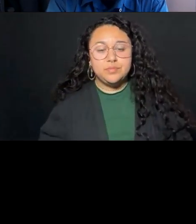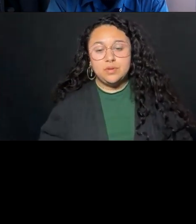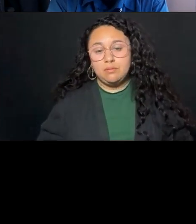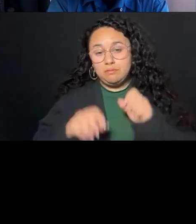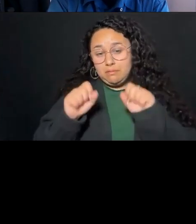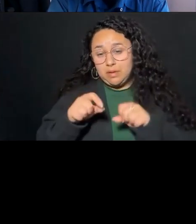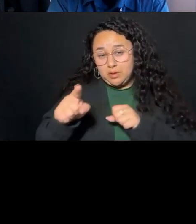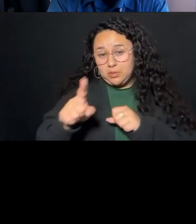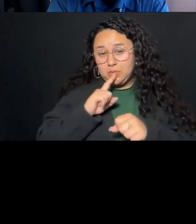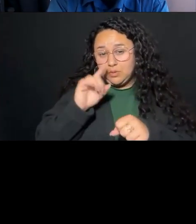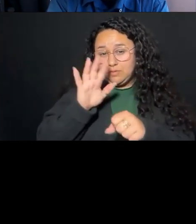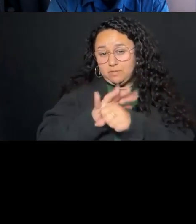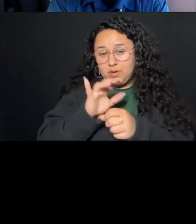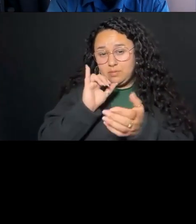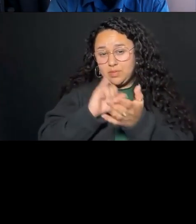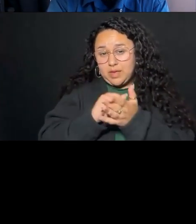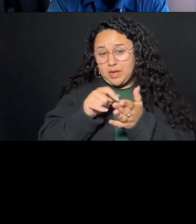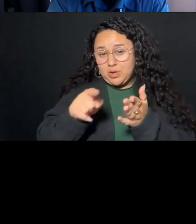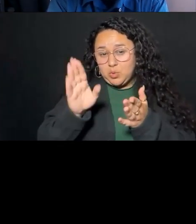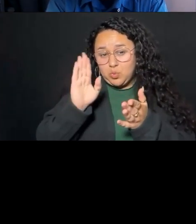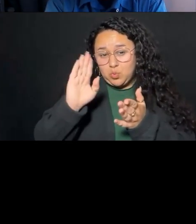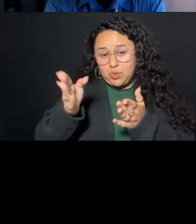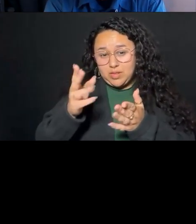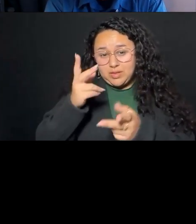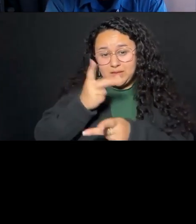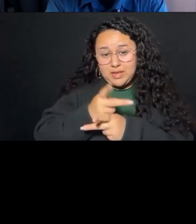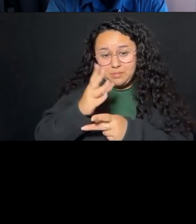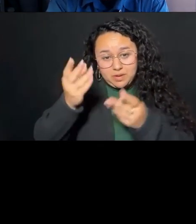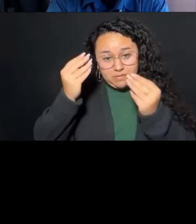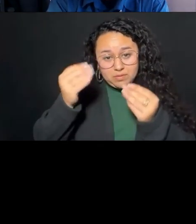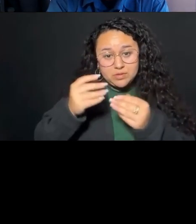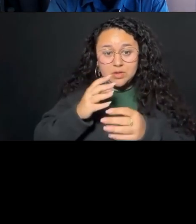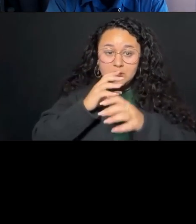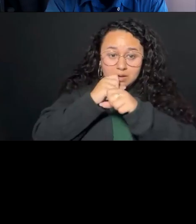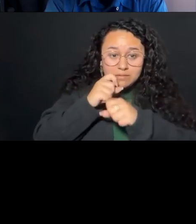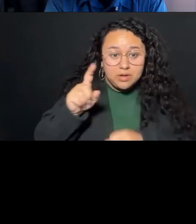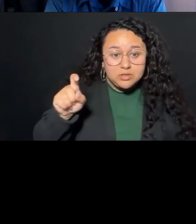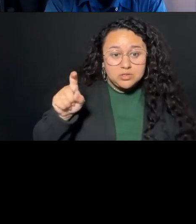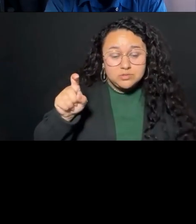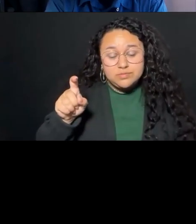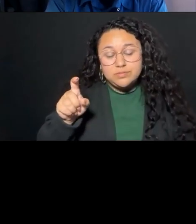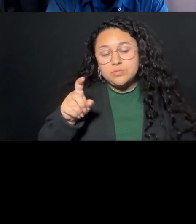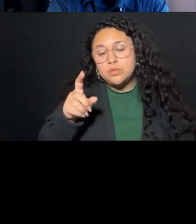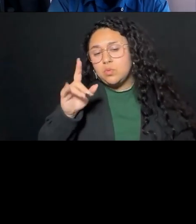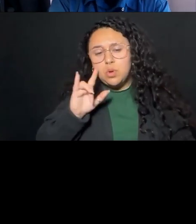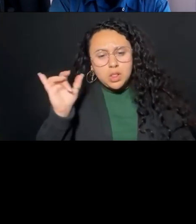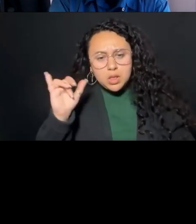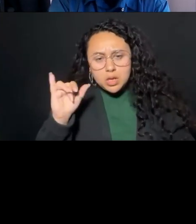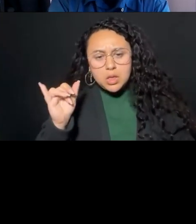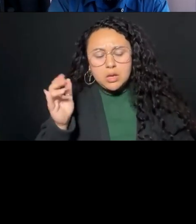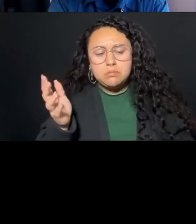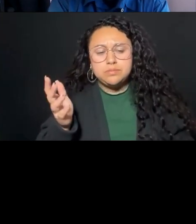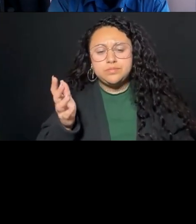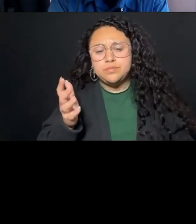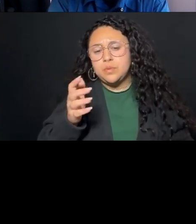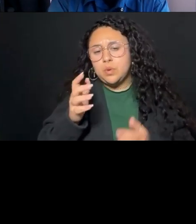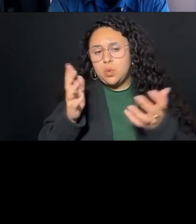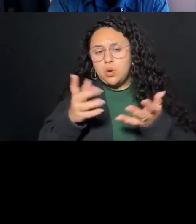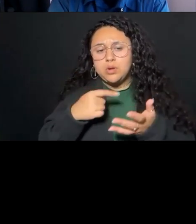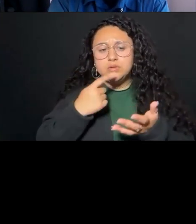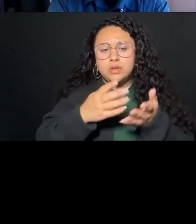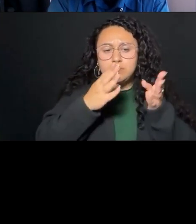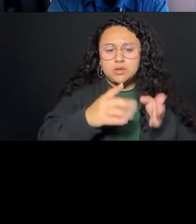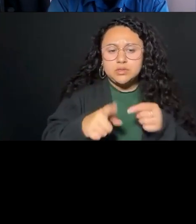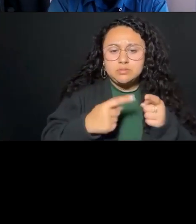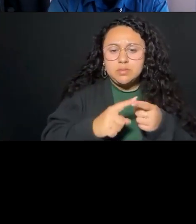Can you confirm that you will keep their information confidential? What does that look like? What can you tell them about